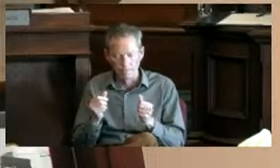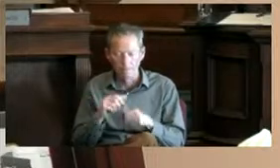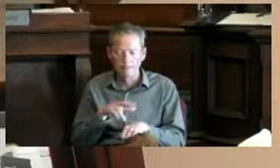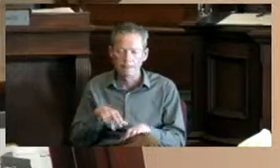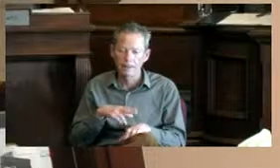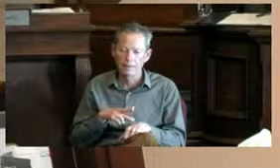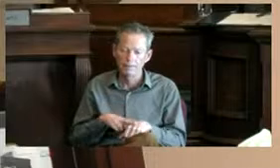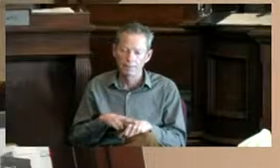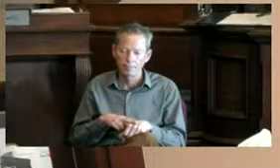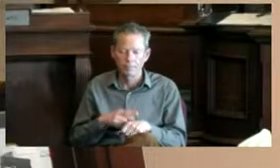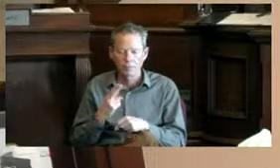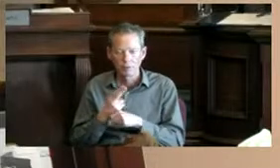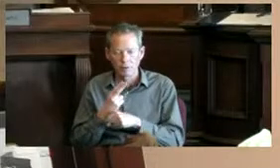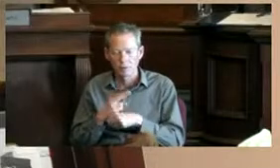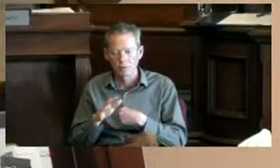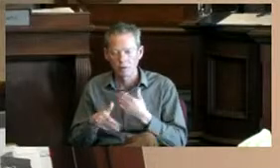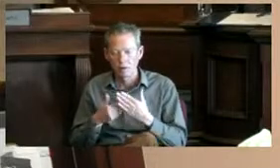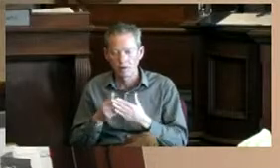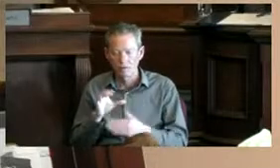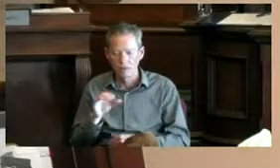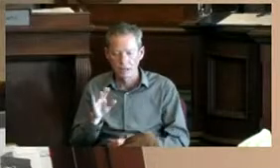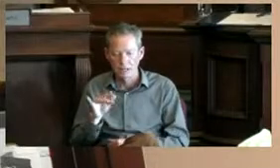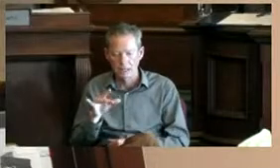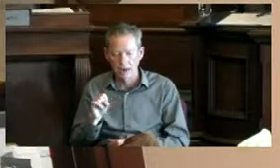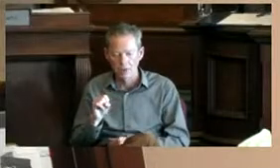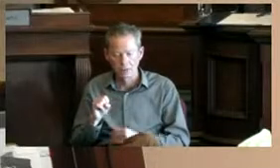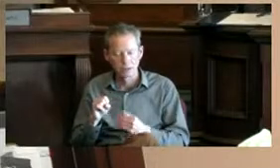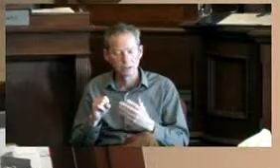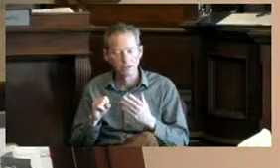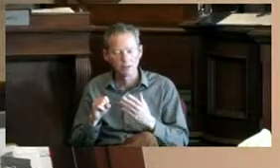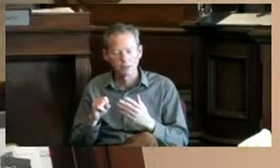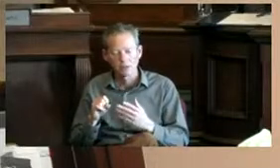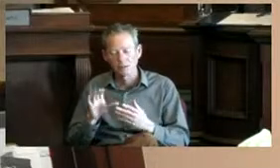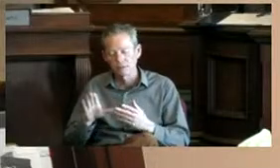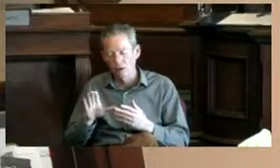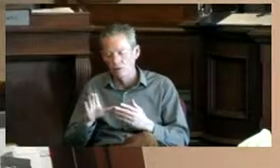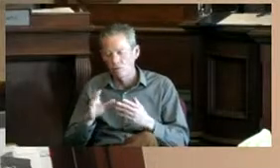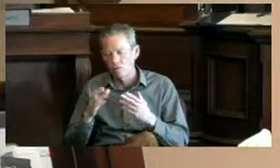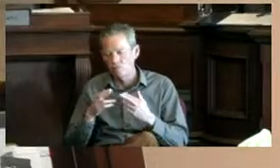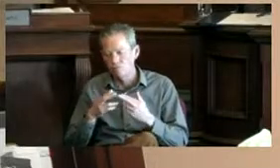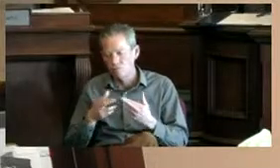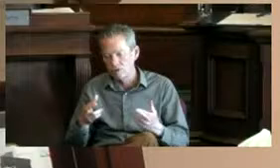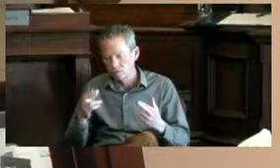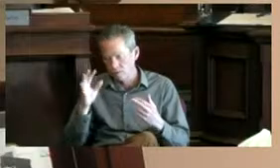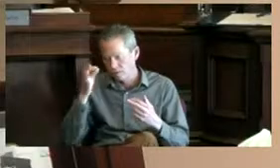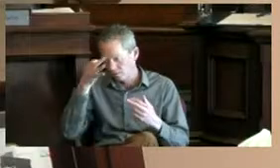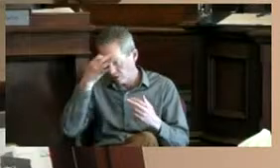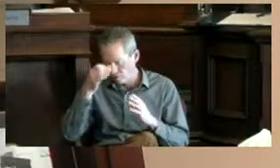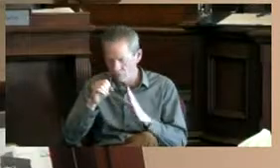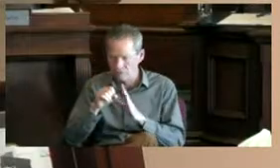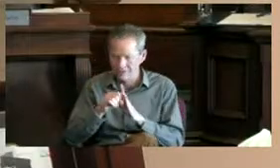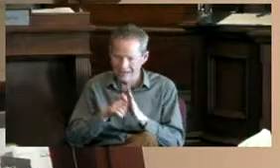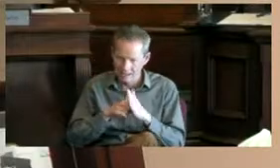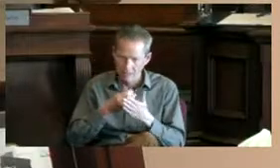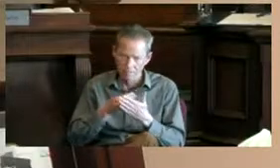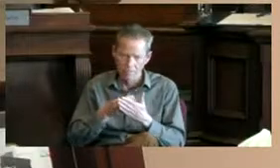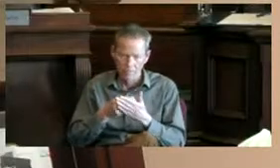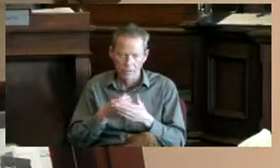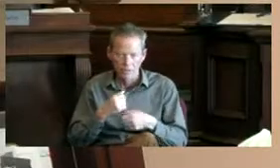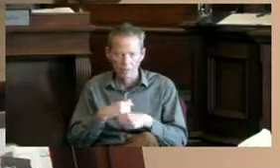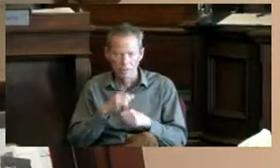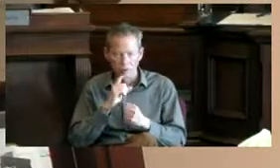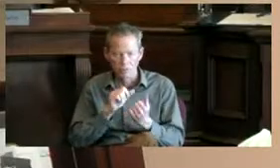course, leveraging all of our county resources and state and federal resources to help making sure that we address the